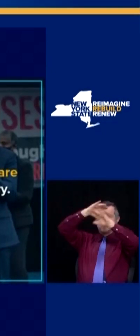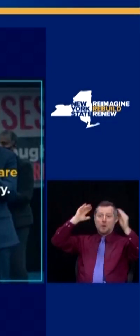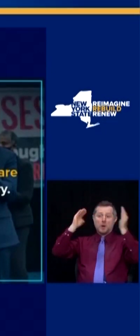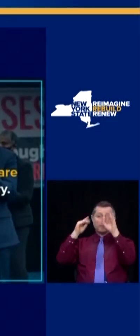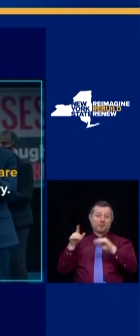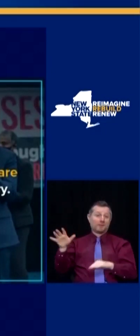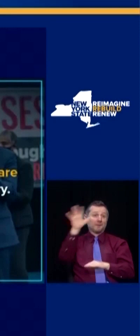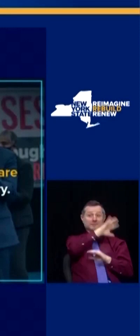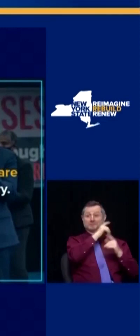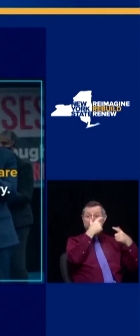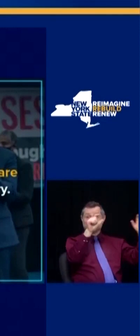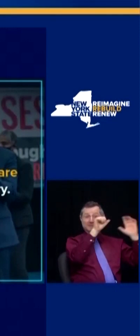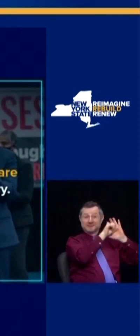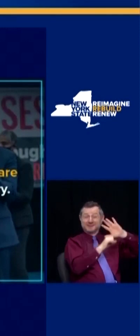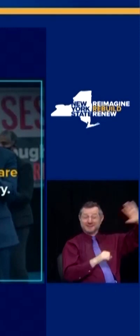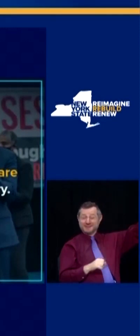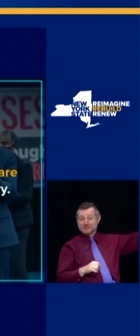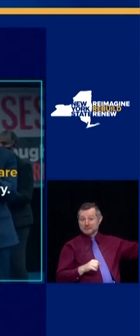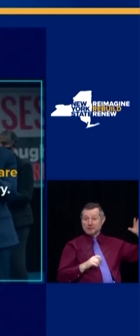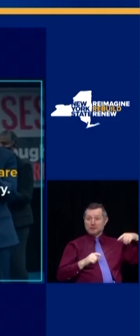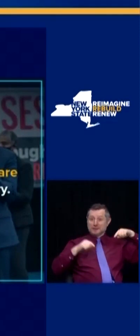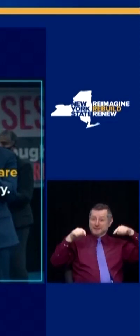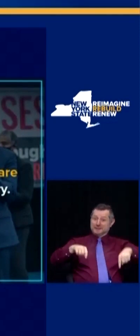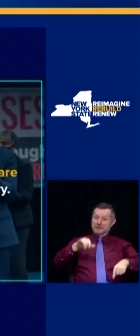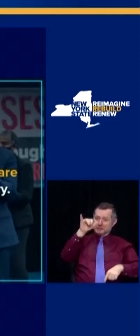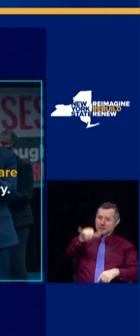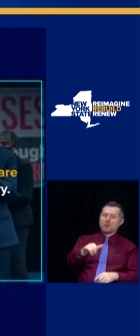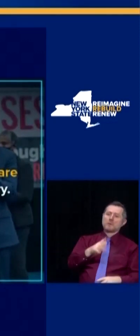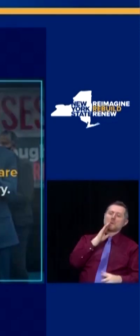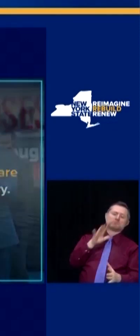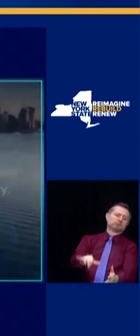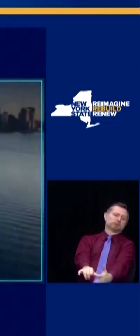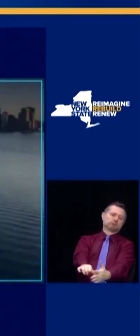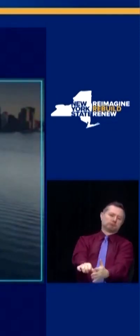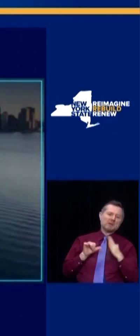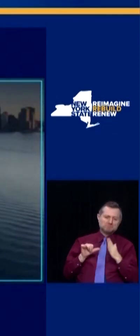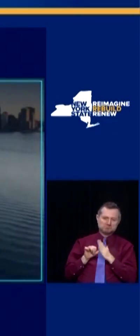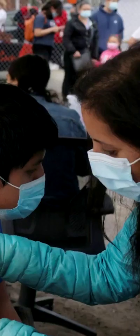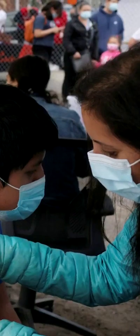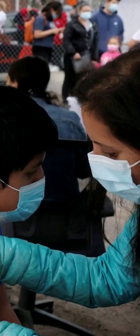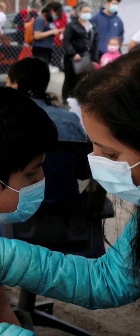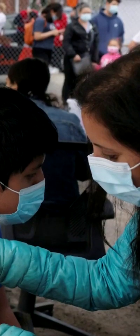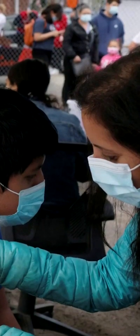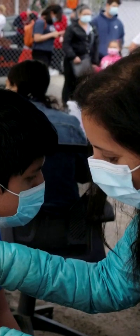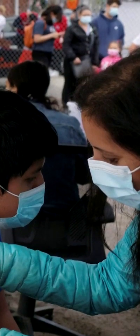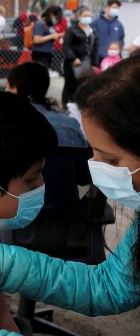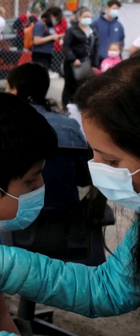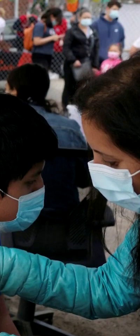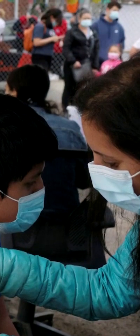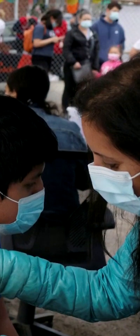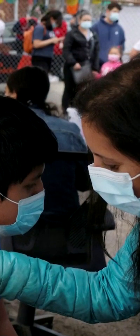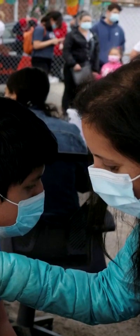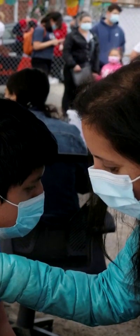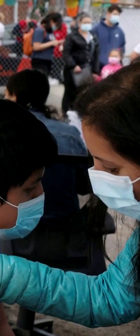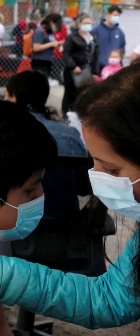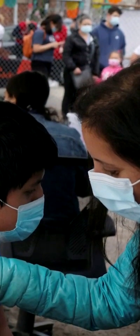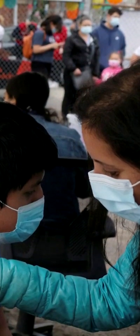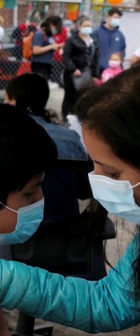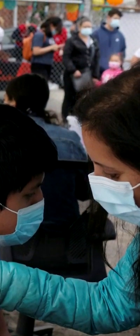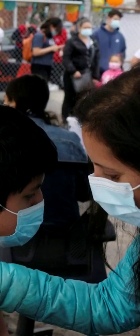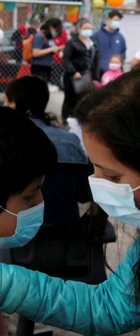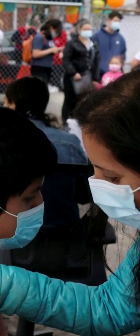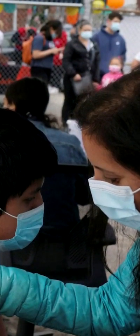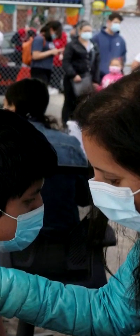that is saying something. States initially hardest hit are now reopening after aggressive